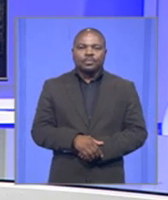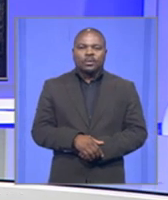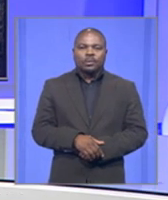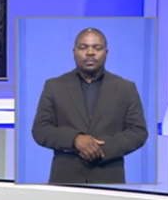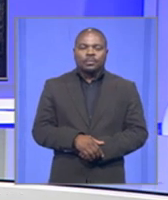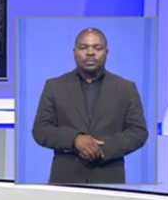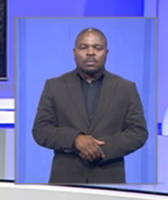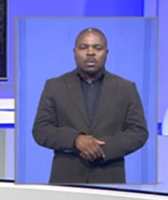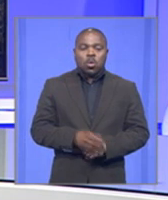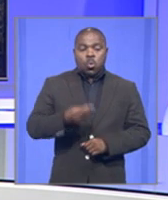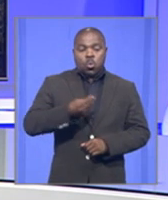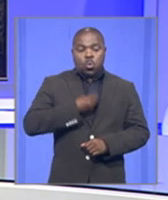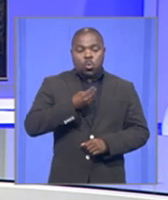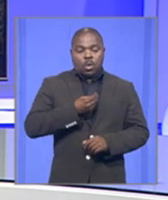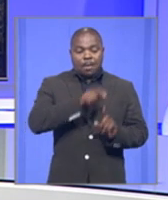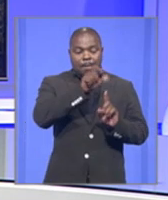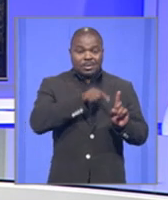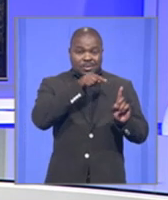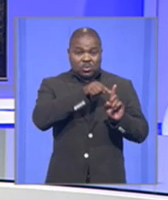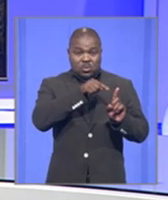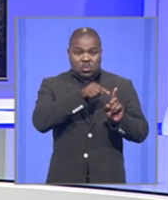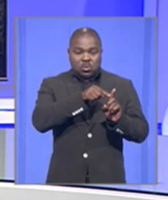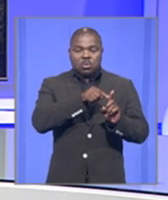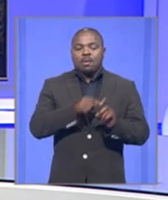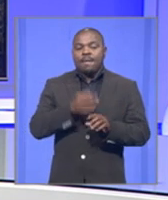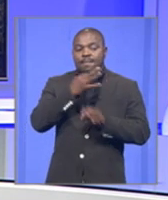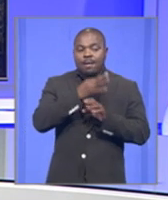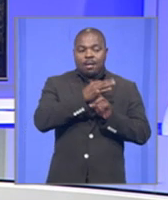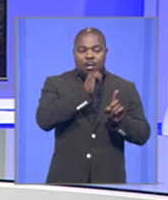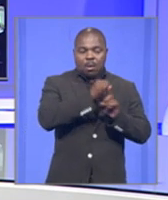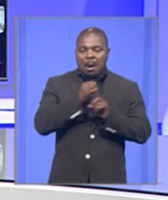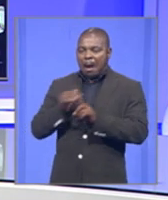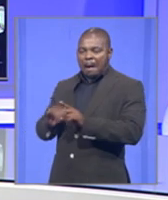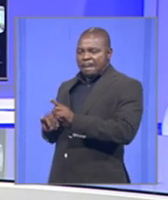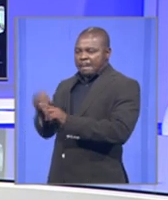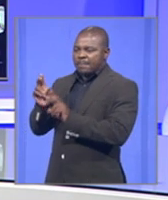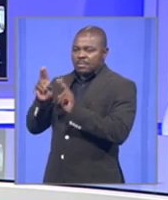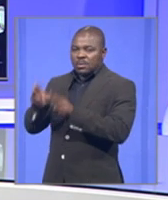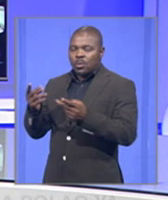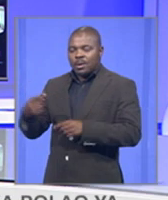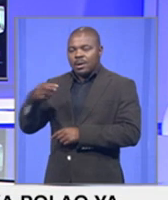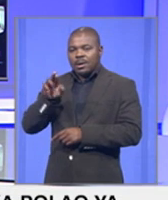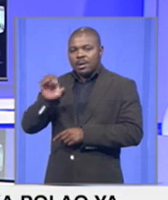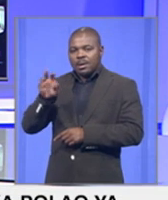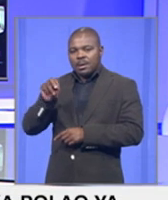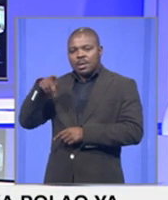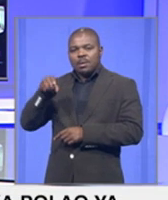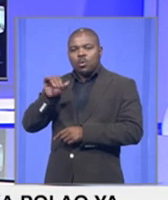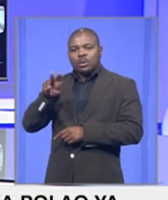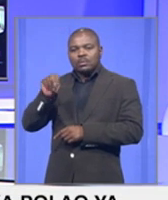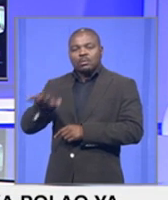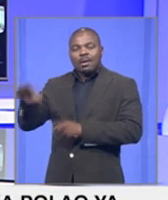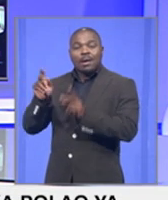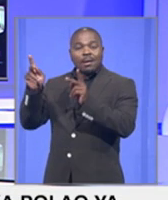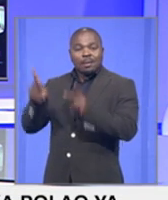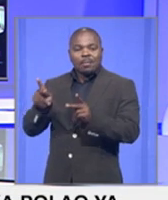Nkoko moša yo begang tota yo go begwang a boleile rragwe ka go motlhaba kwa Greenpoint kwa Kimberley a re moswi o ne a